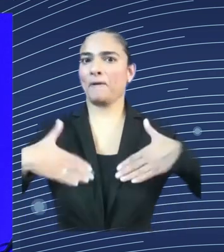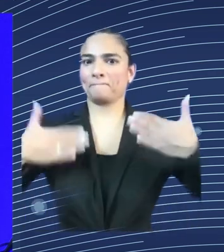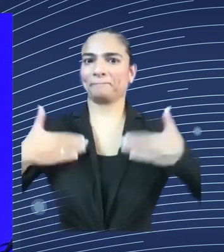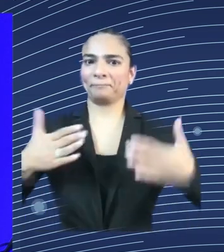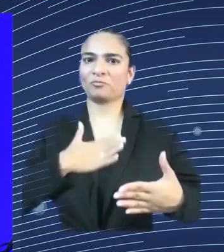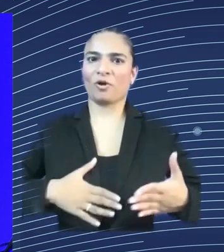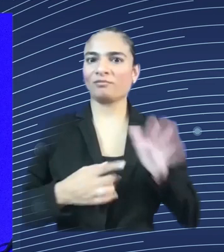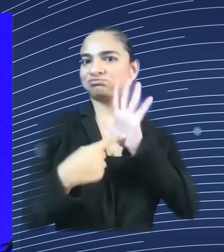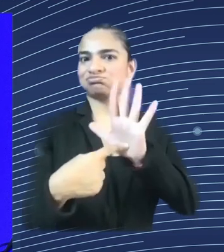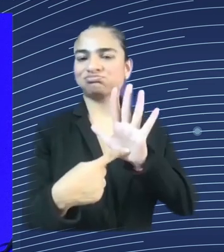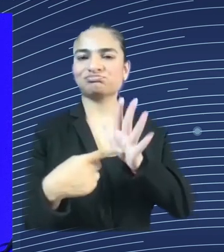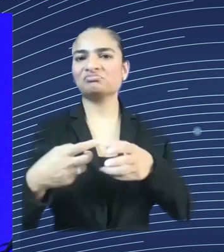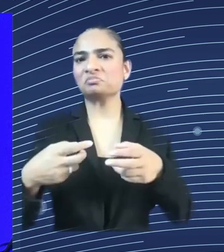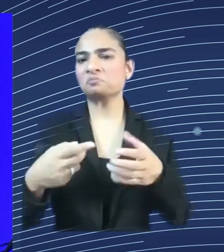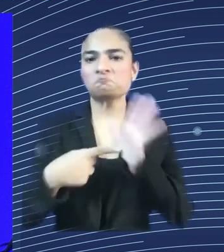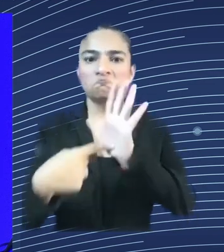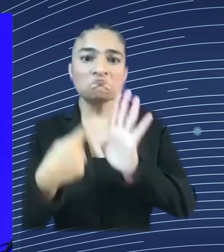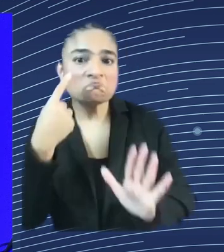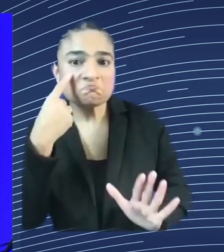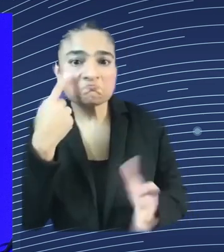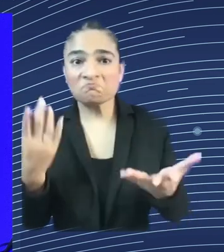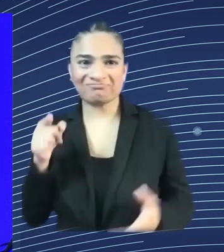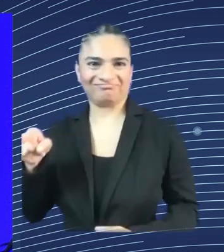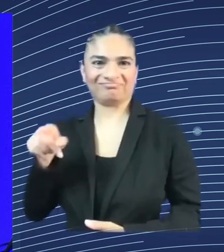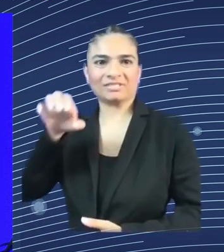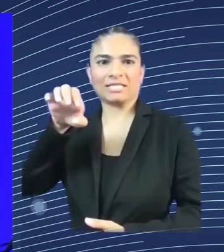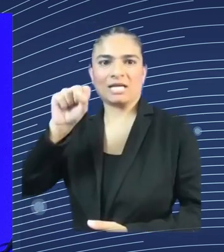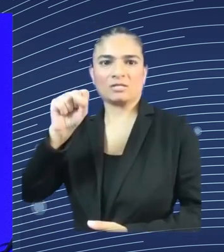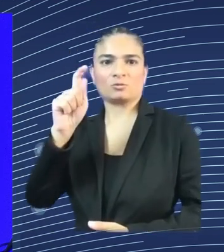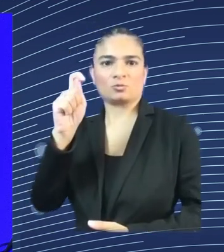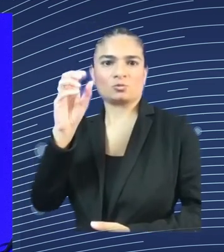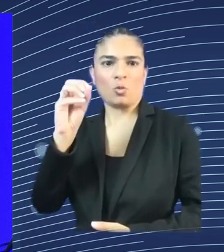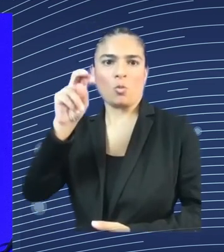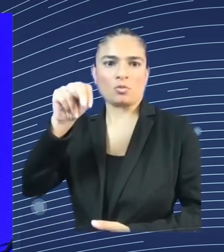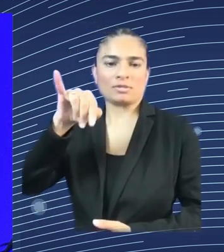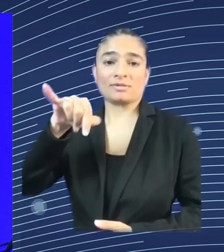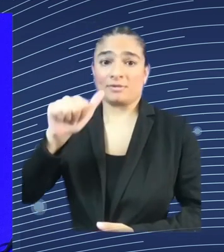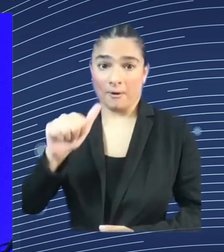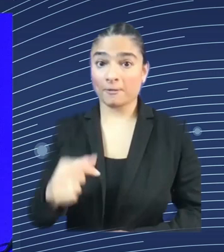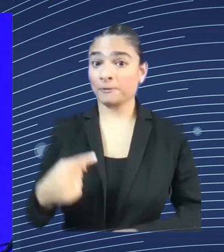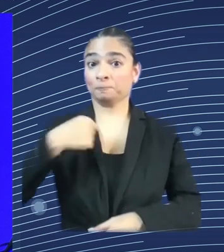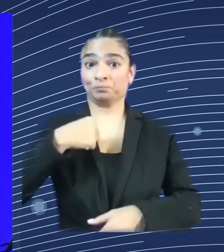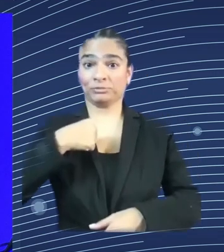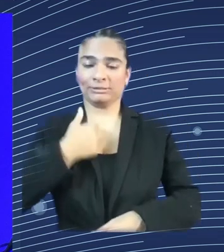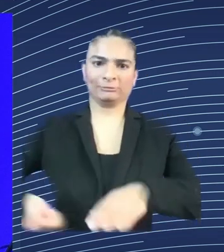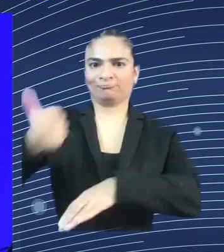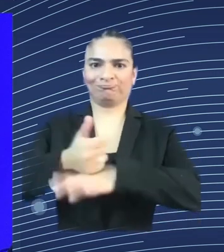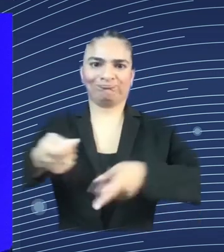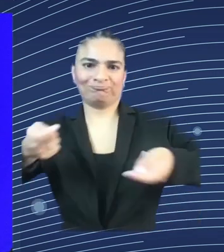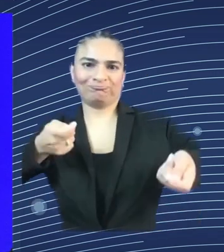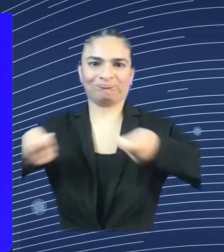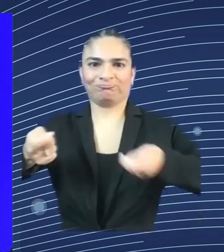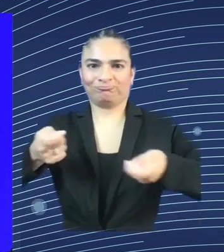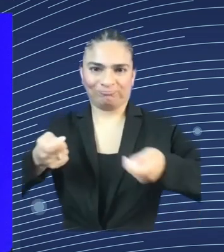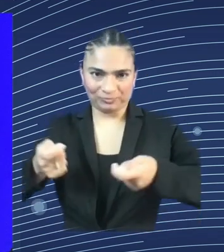great pleasure to be with you. The format of the session is as follows. We'll have three excellent speakers. They will each do